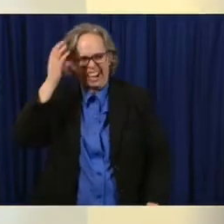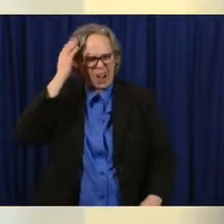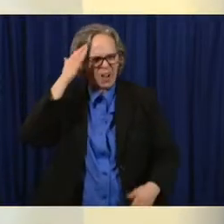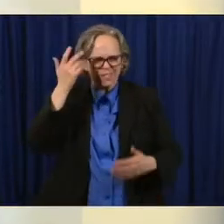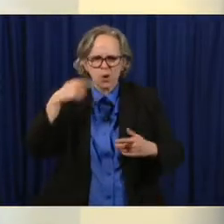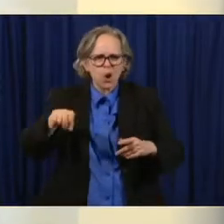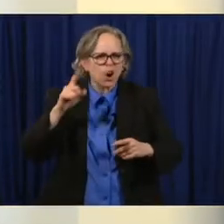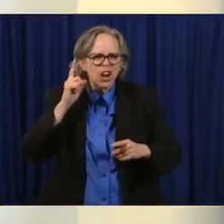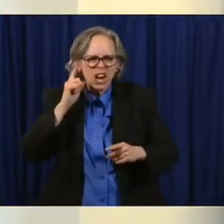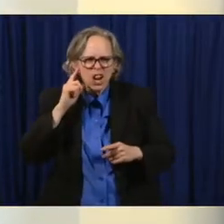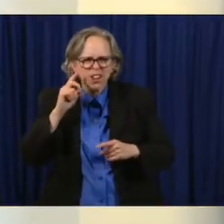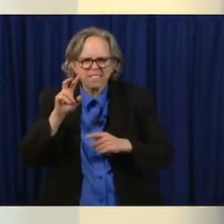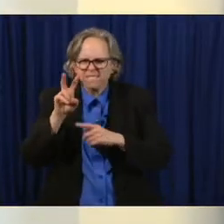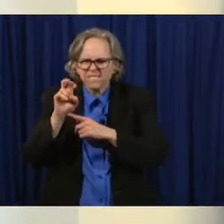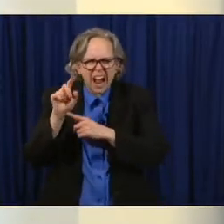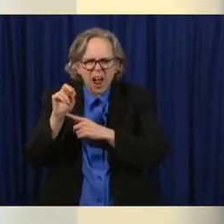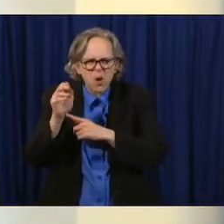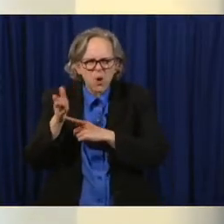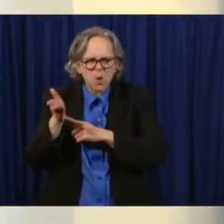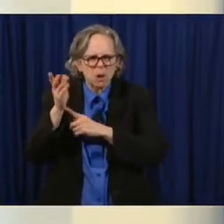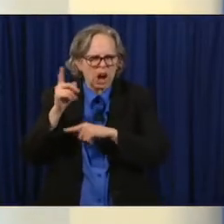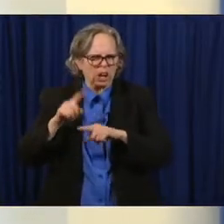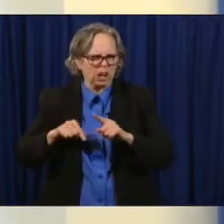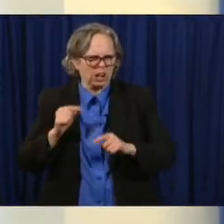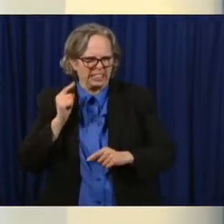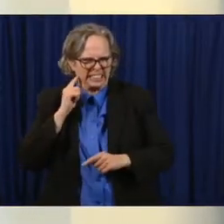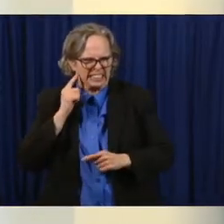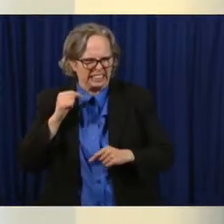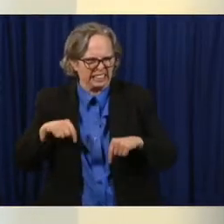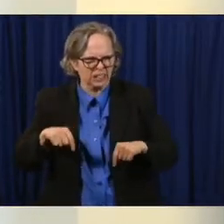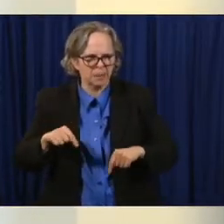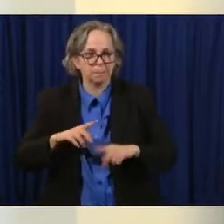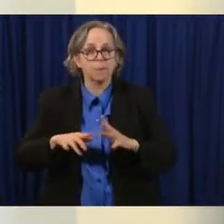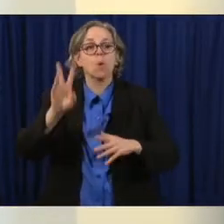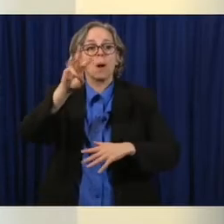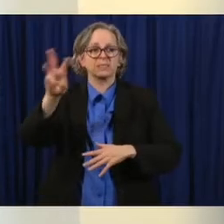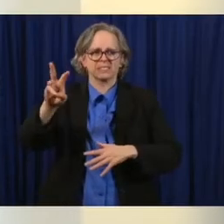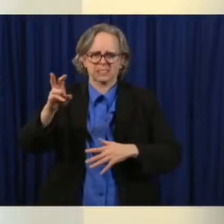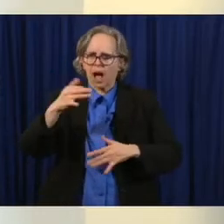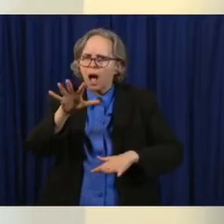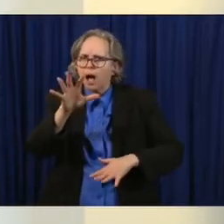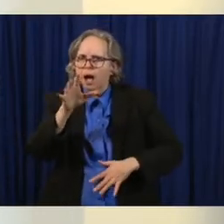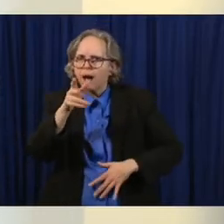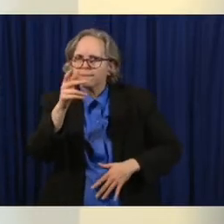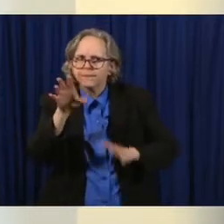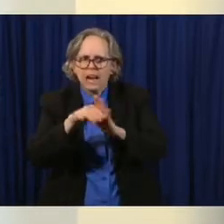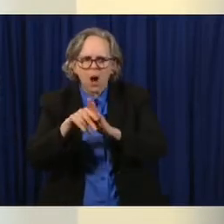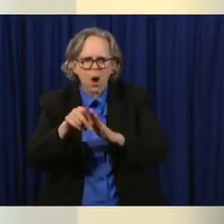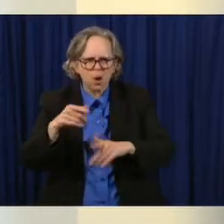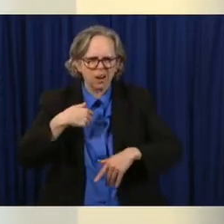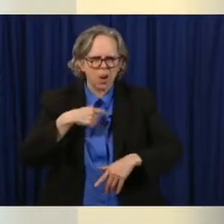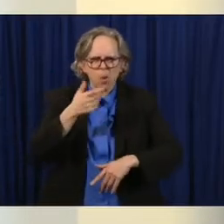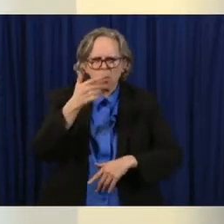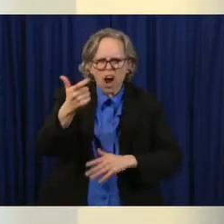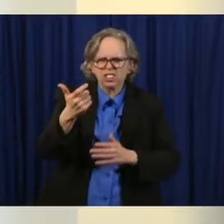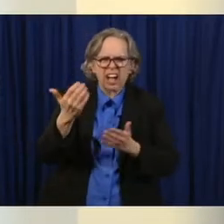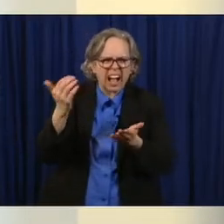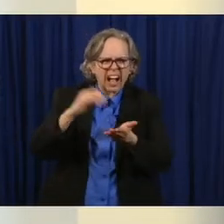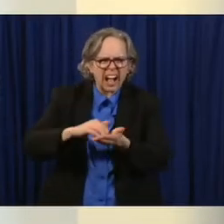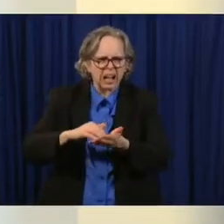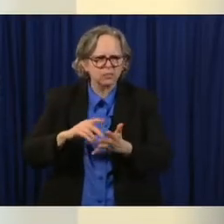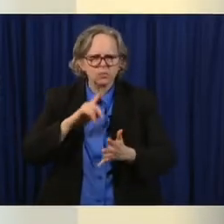If you couldn't, I couldn't hear it here. So you can go to our website to see it. It took me 2 times seeing it to fully experience the effect of